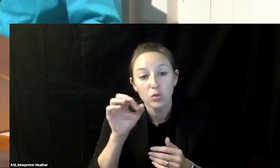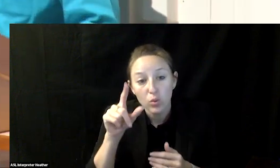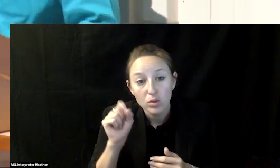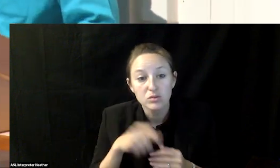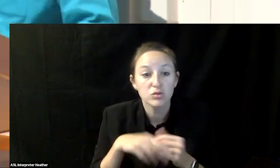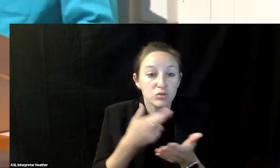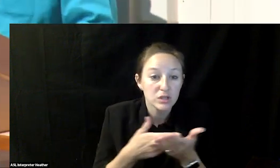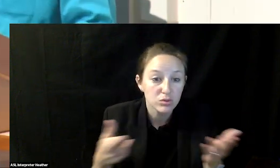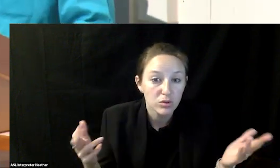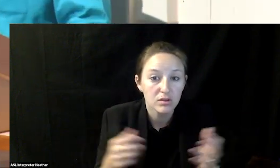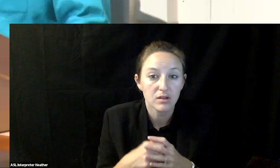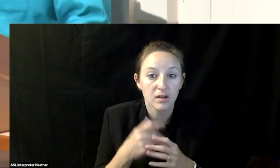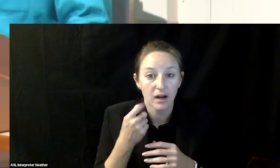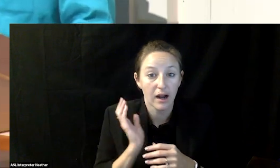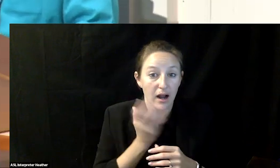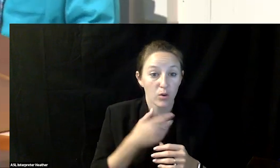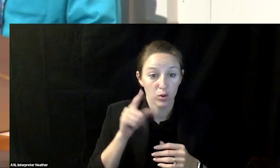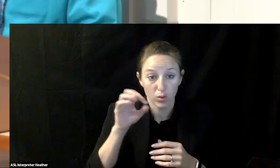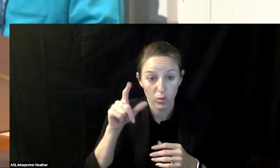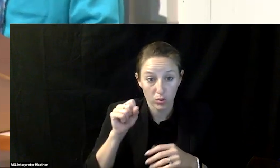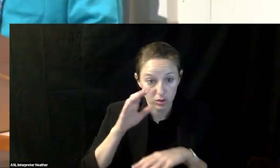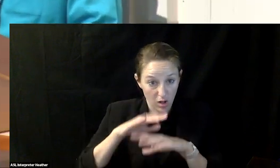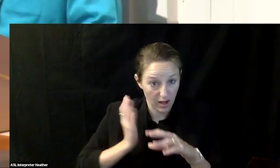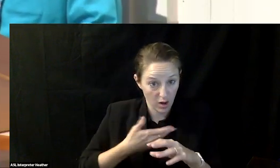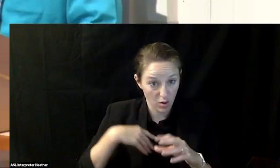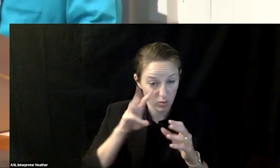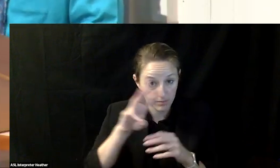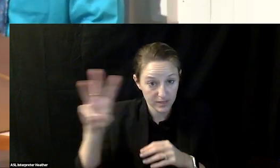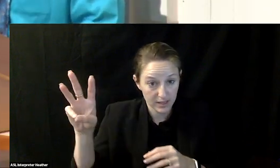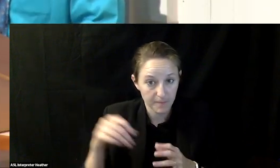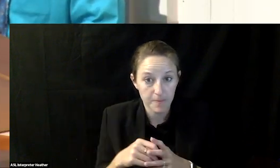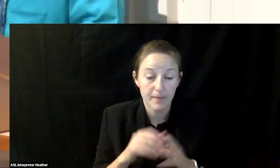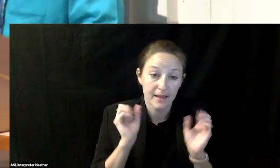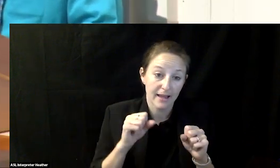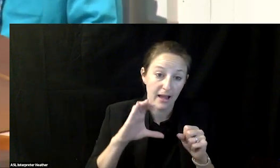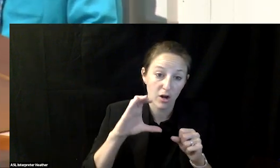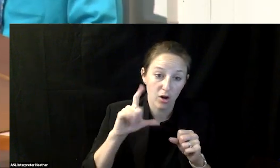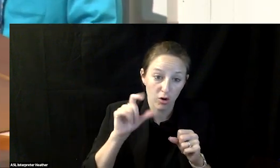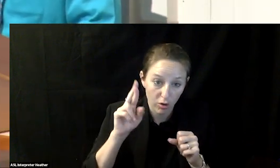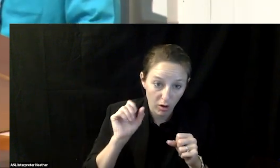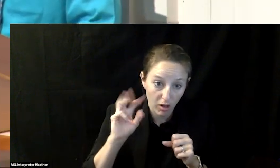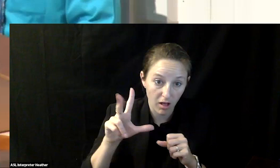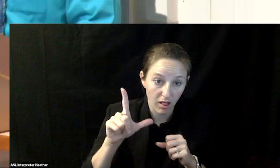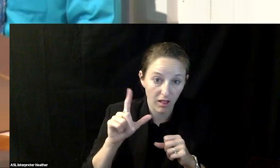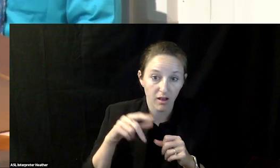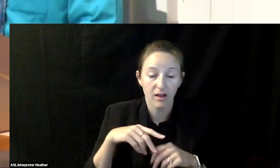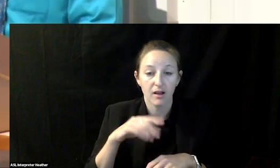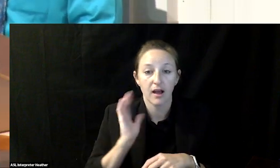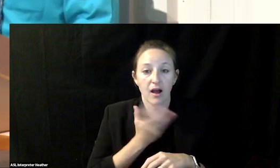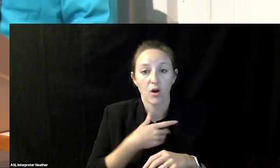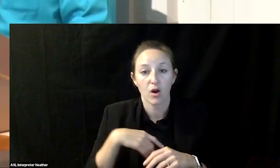our tools that crawl our website and can crawl your website at Harvard and help provide